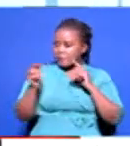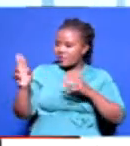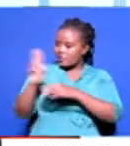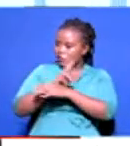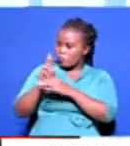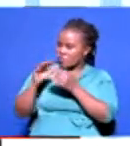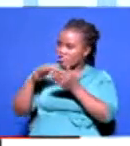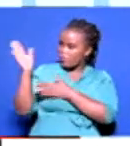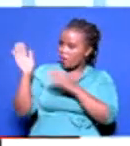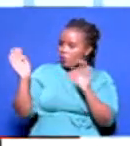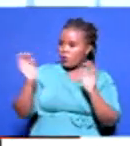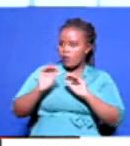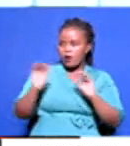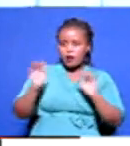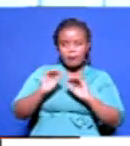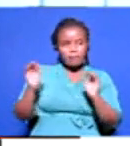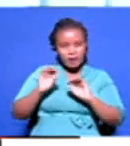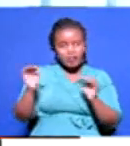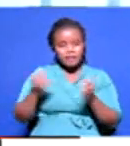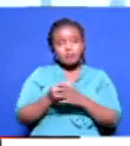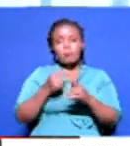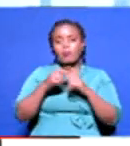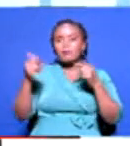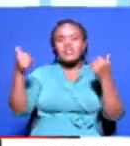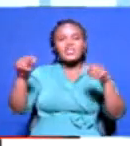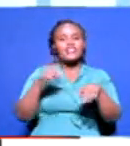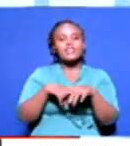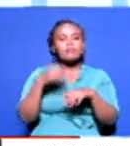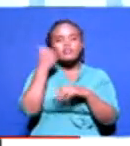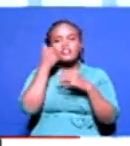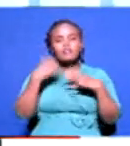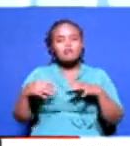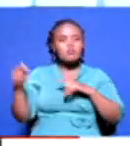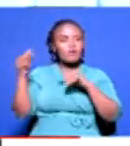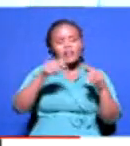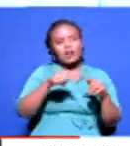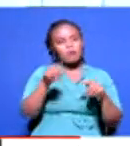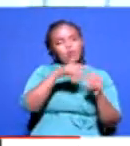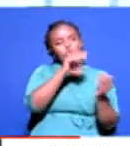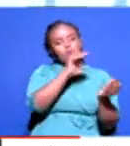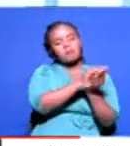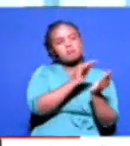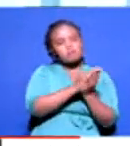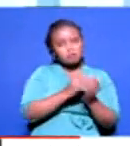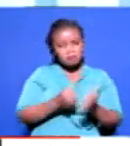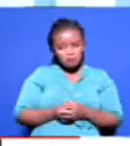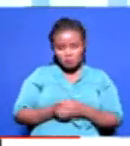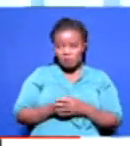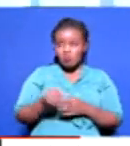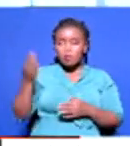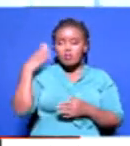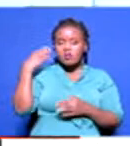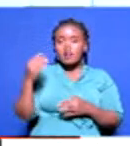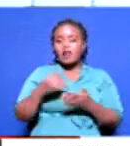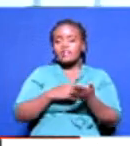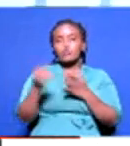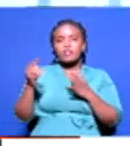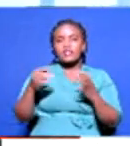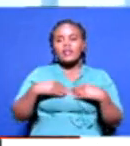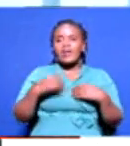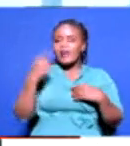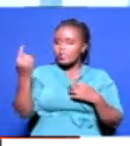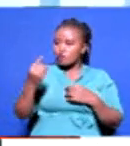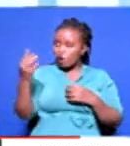have been COVID patients, we've kept them there. Up to the end of last week, we had only one COVID patient in the